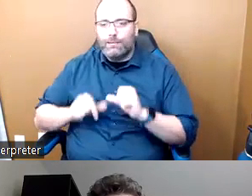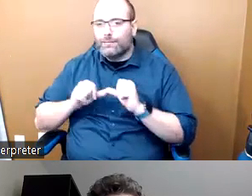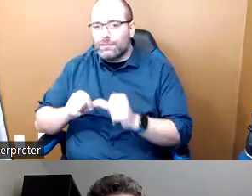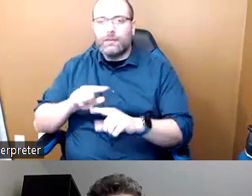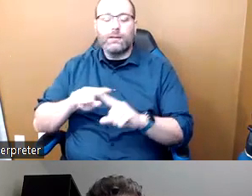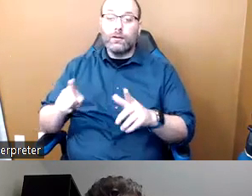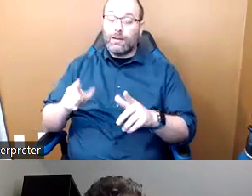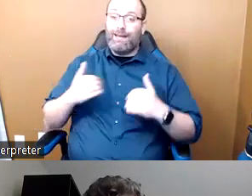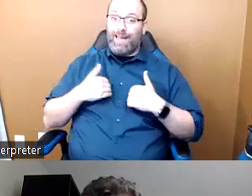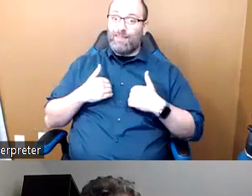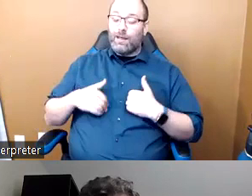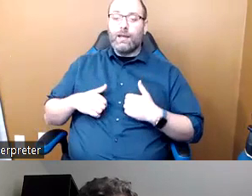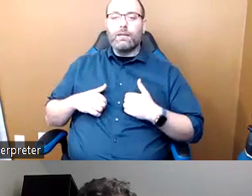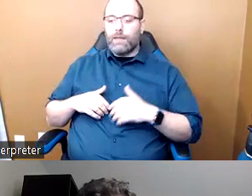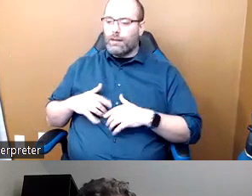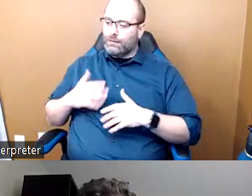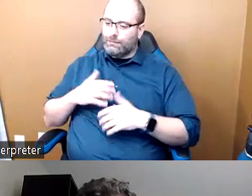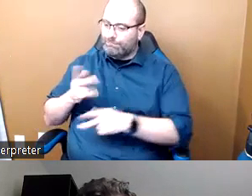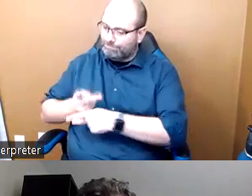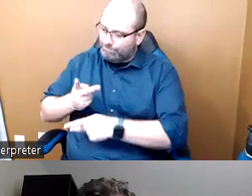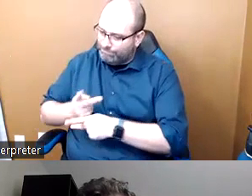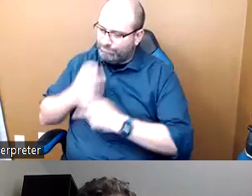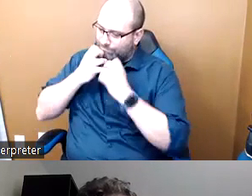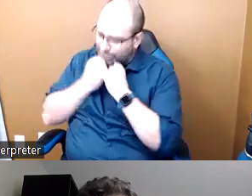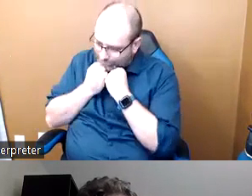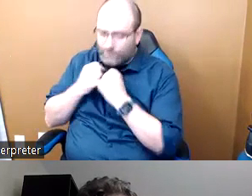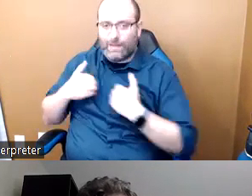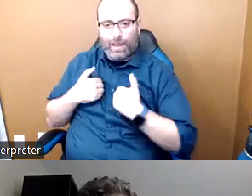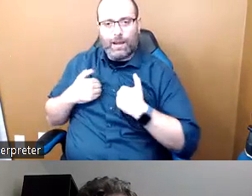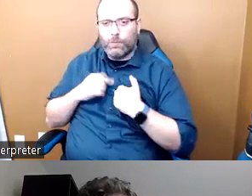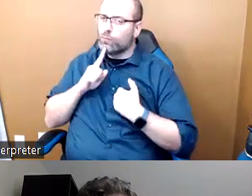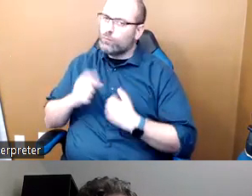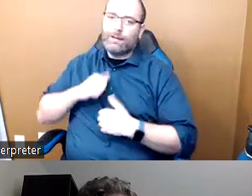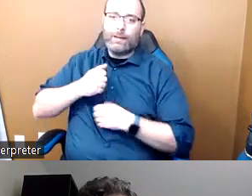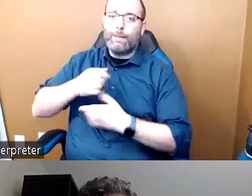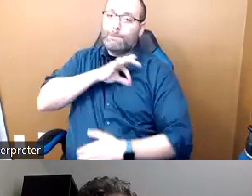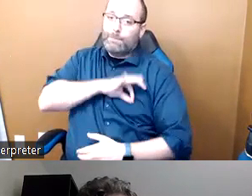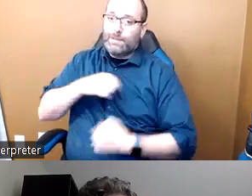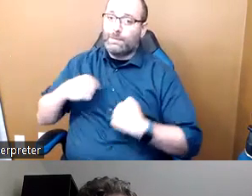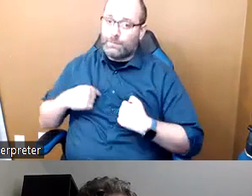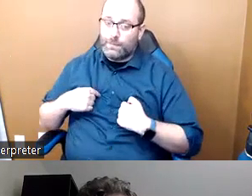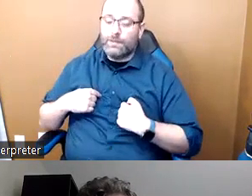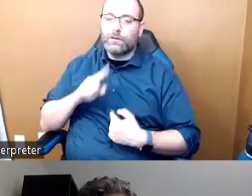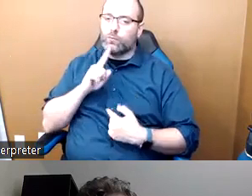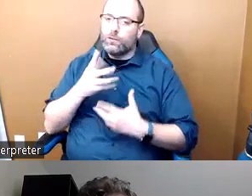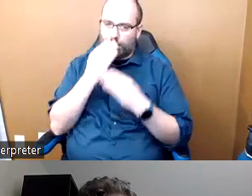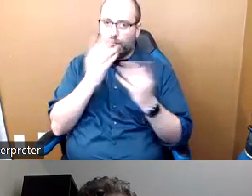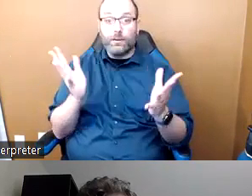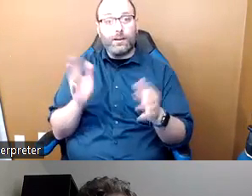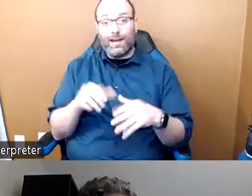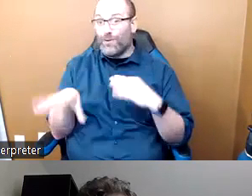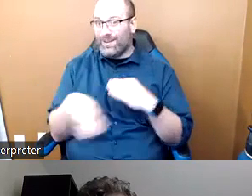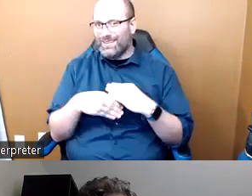like animal empathy in my life is also incredibly helpful for me. So I wanted to add that in there